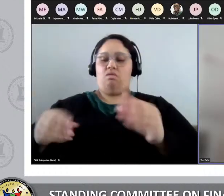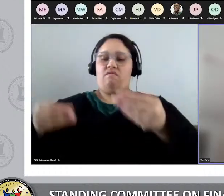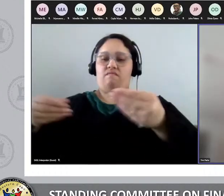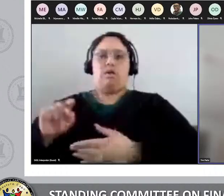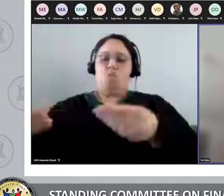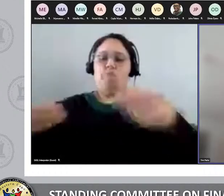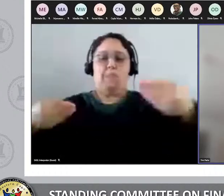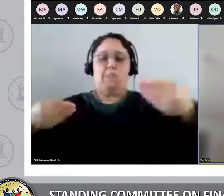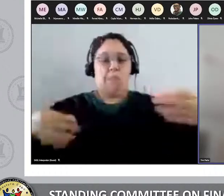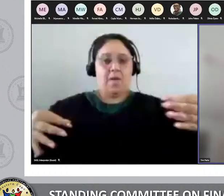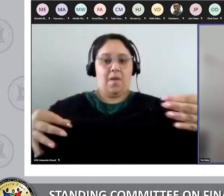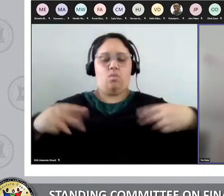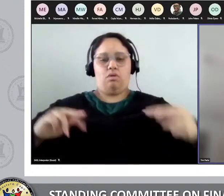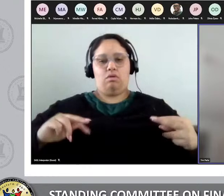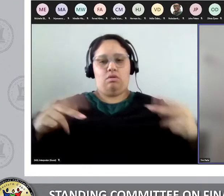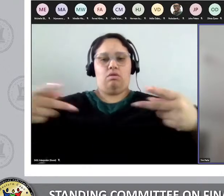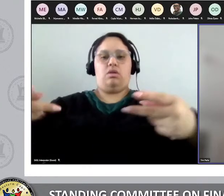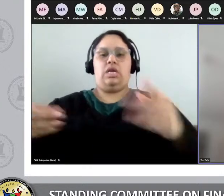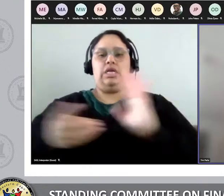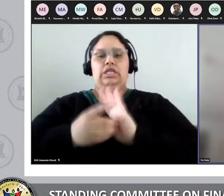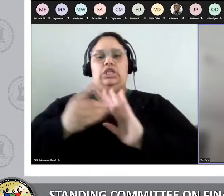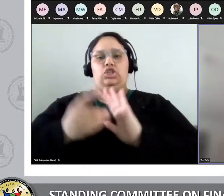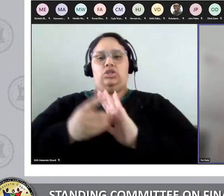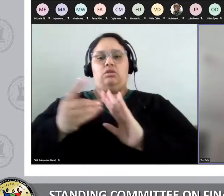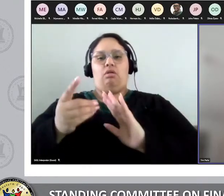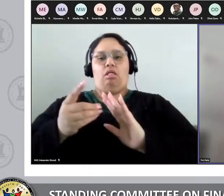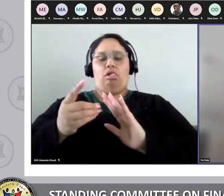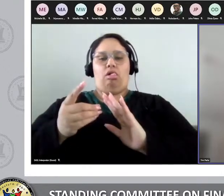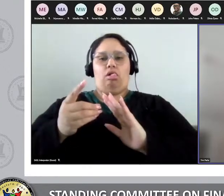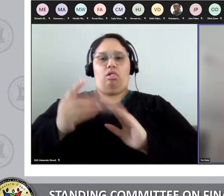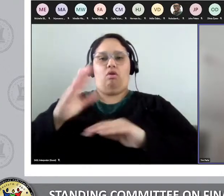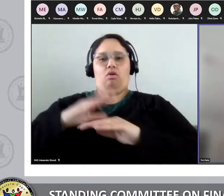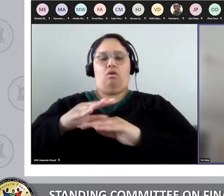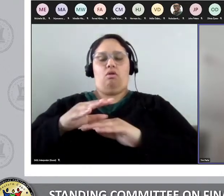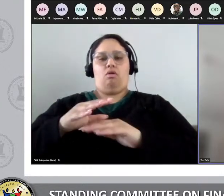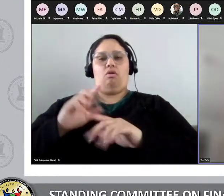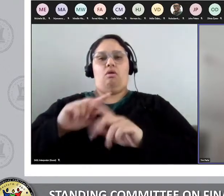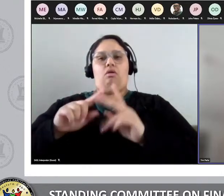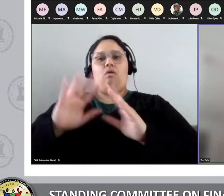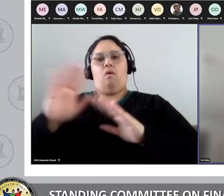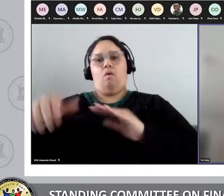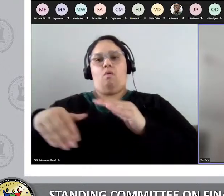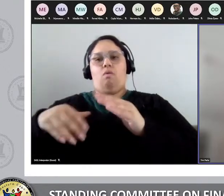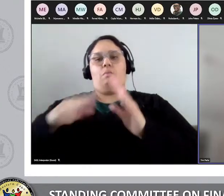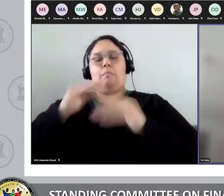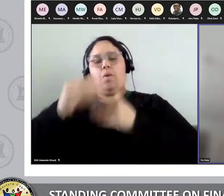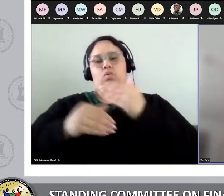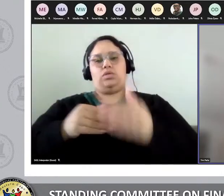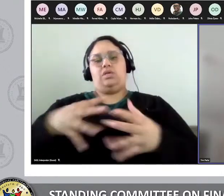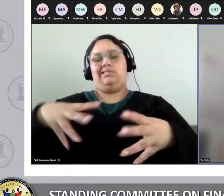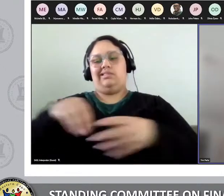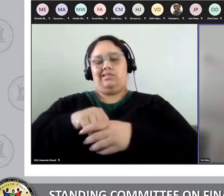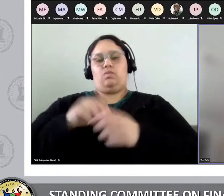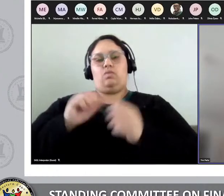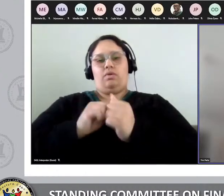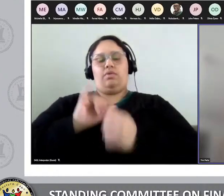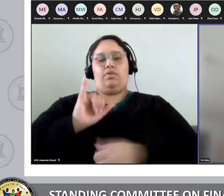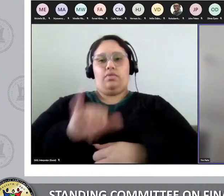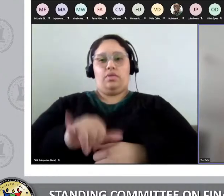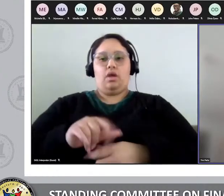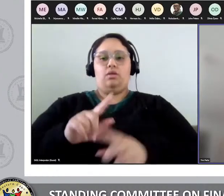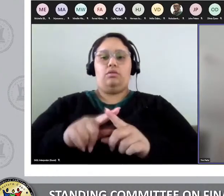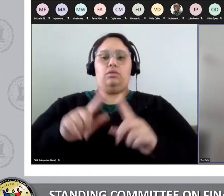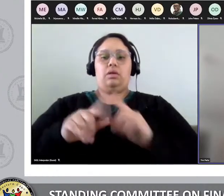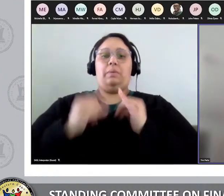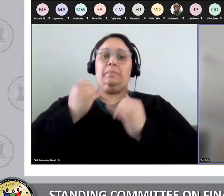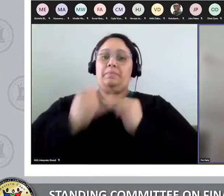and converted them into a digital version thereof, and a whole process flow related to that. As regards to